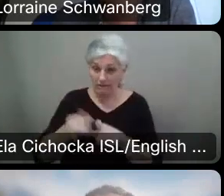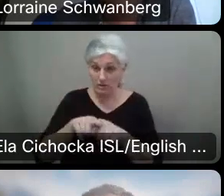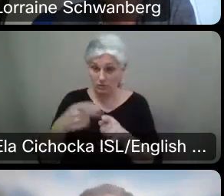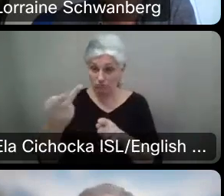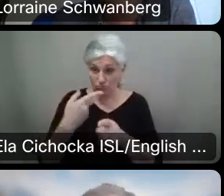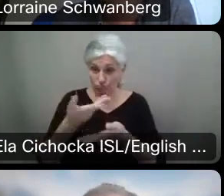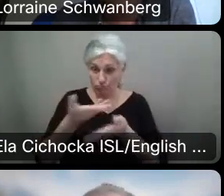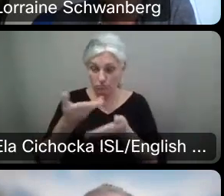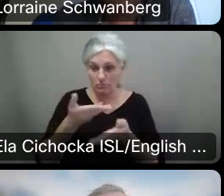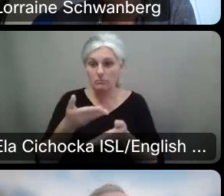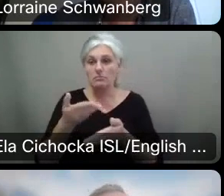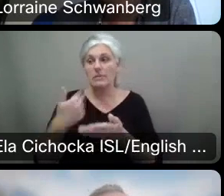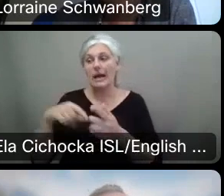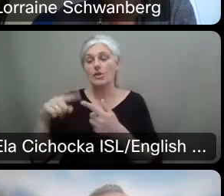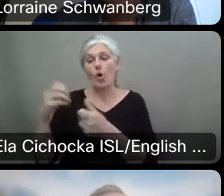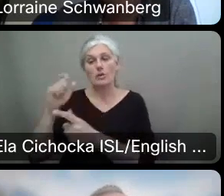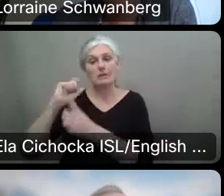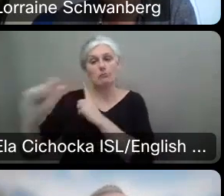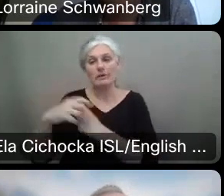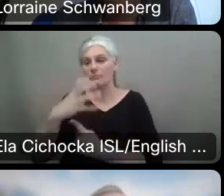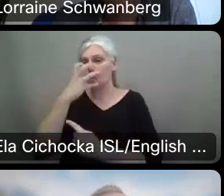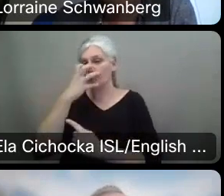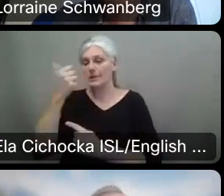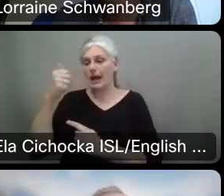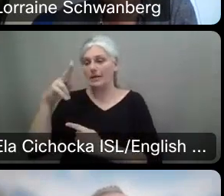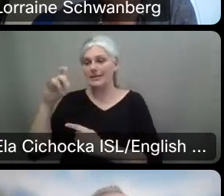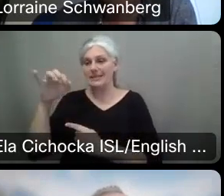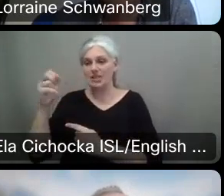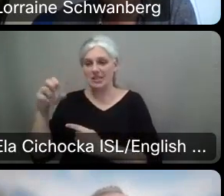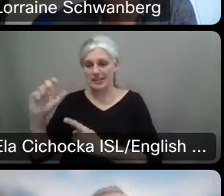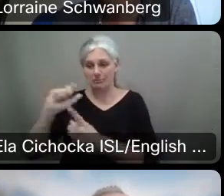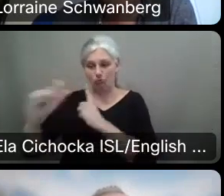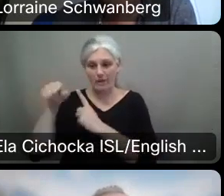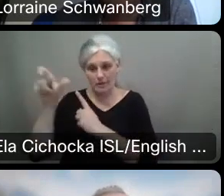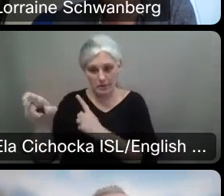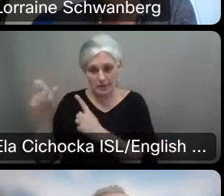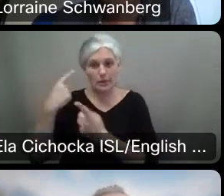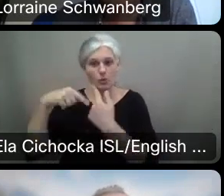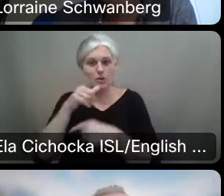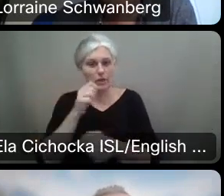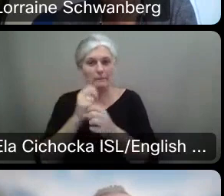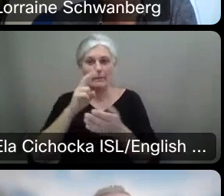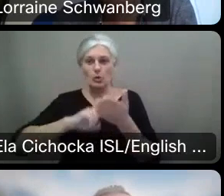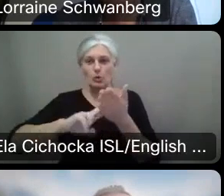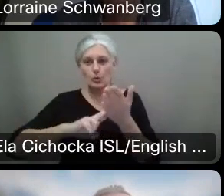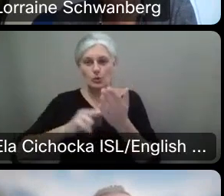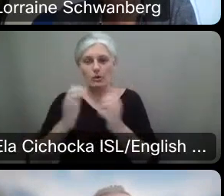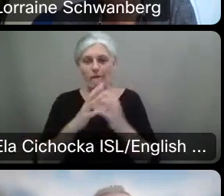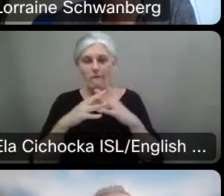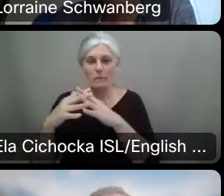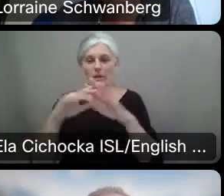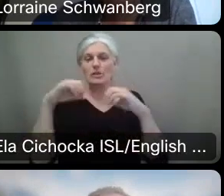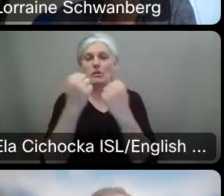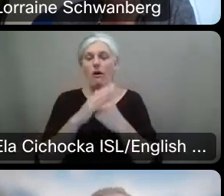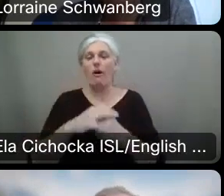Denise, they shared with us, I suppose, some way of interpretation, which is the use of the American Society of